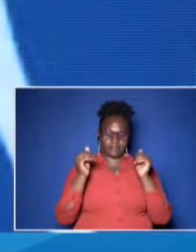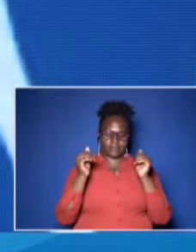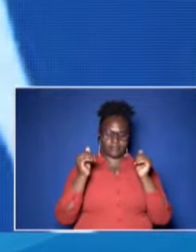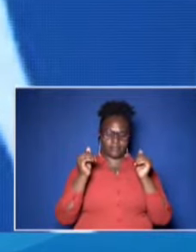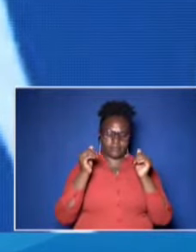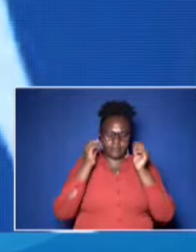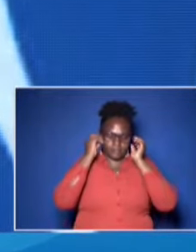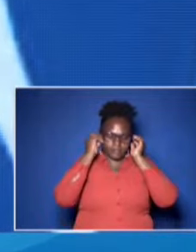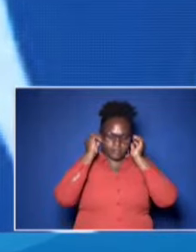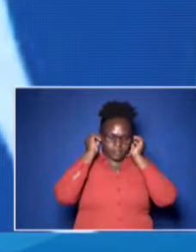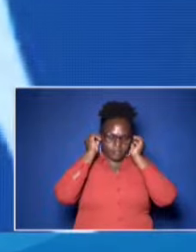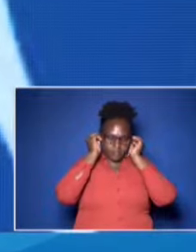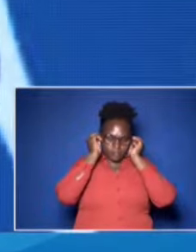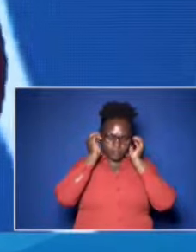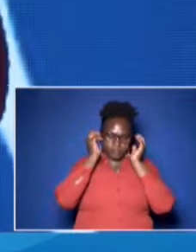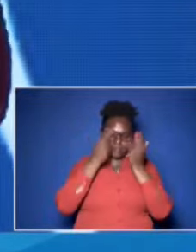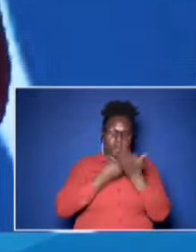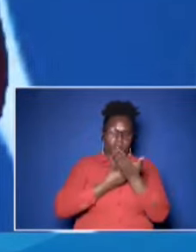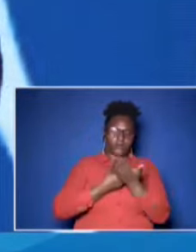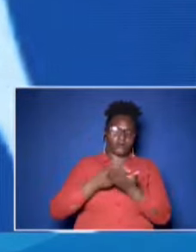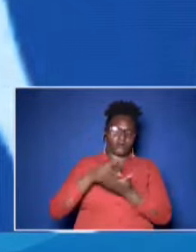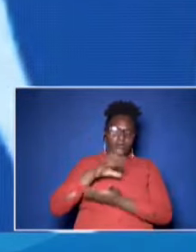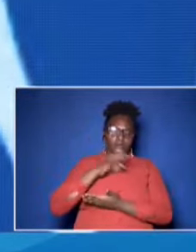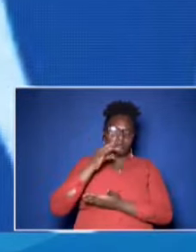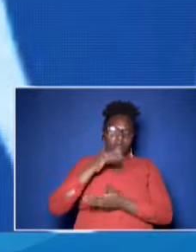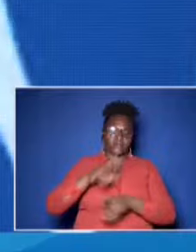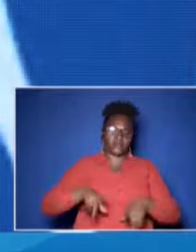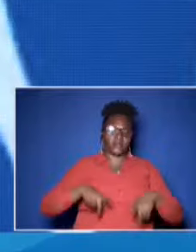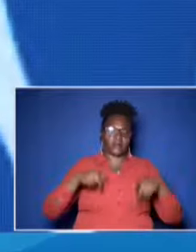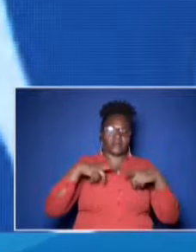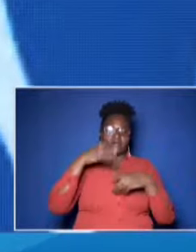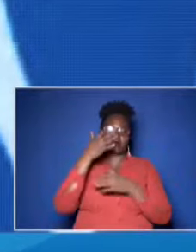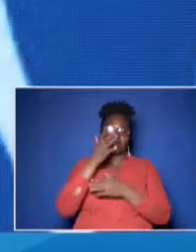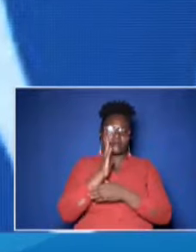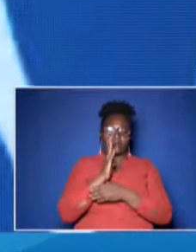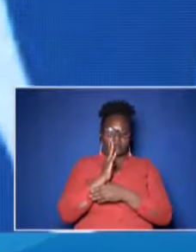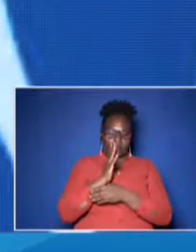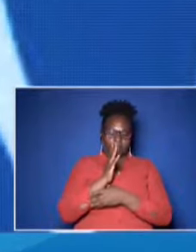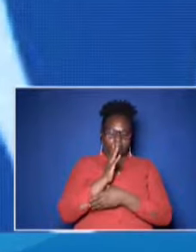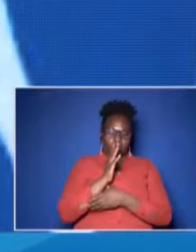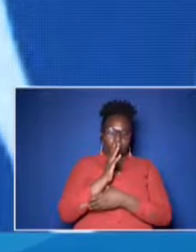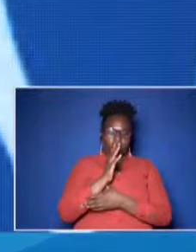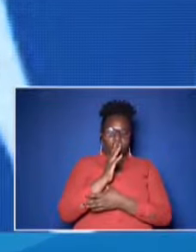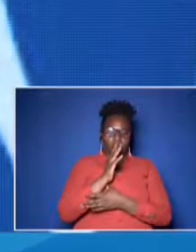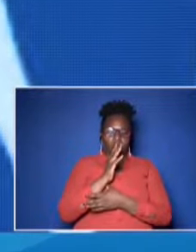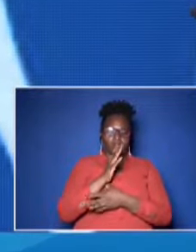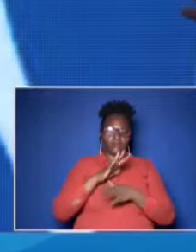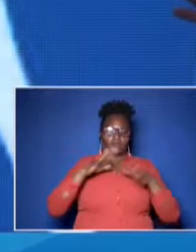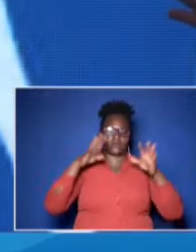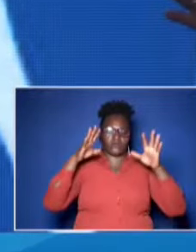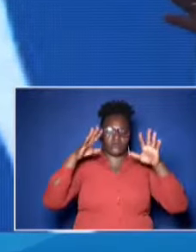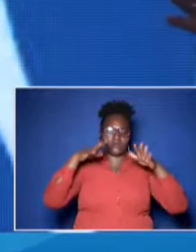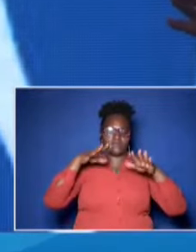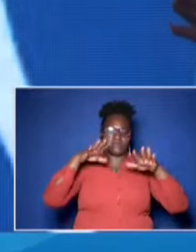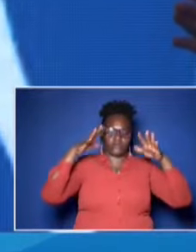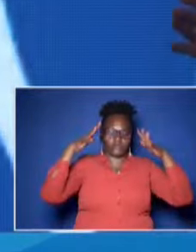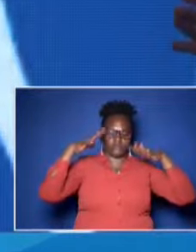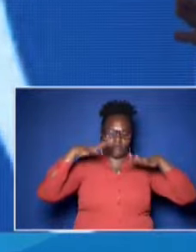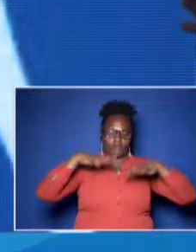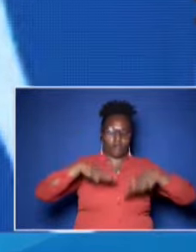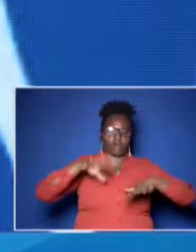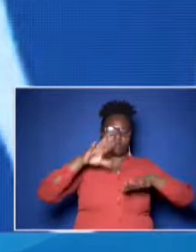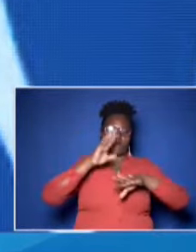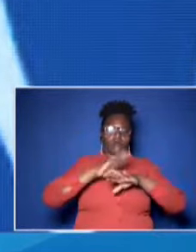Heaven Spirit of the Living God fall a